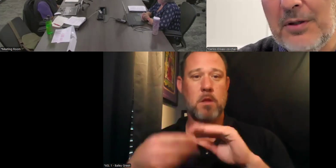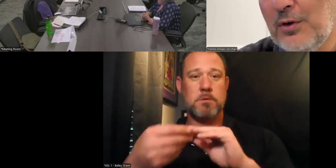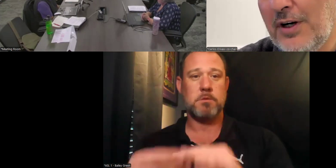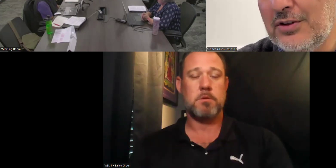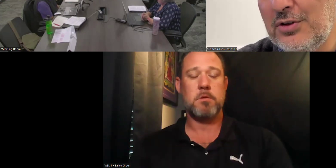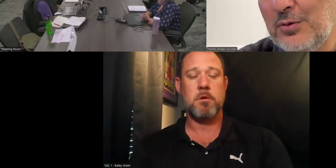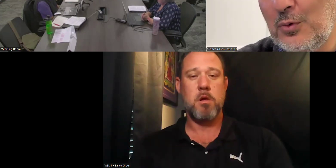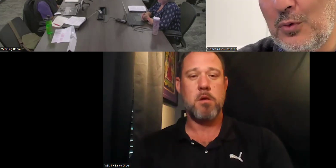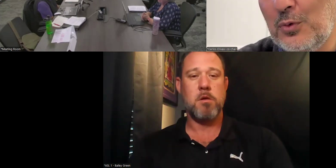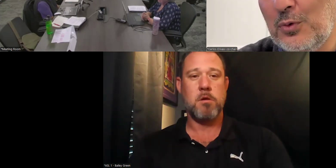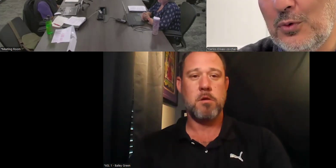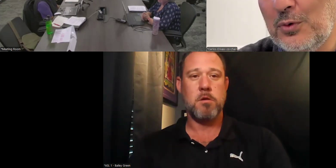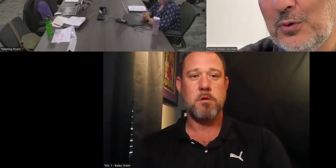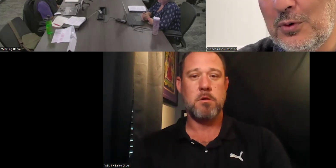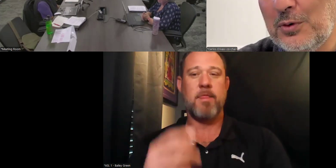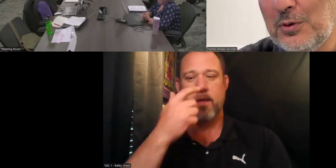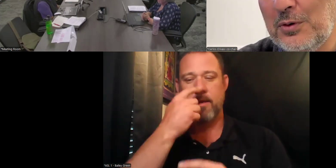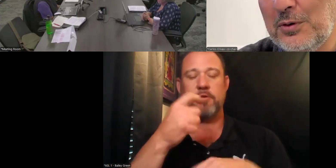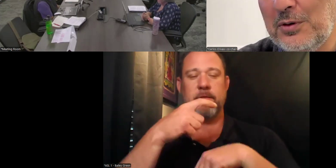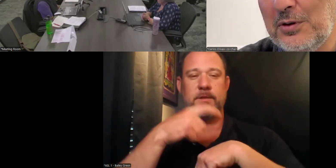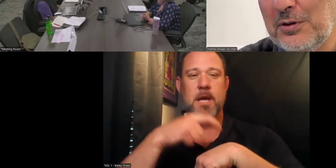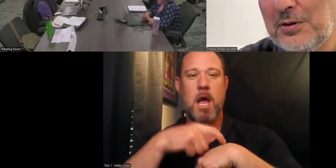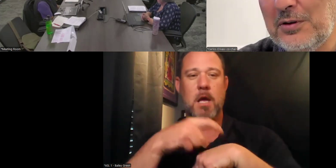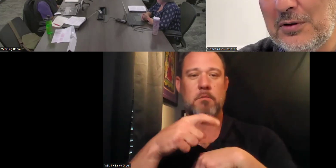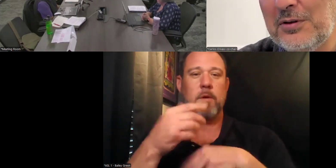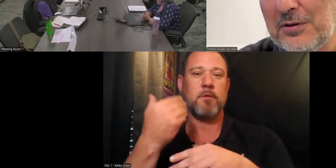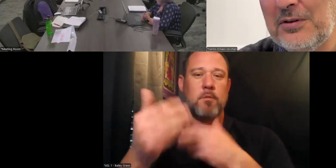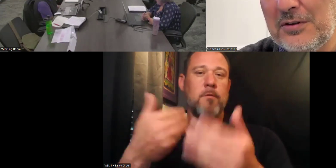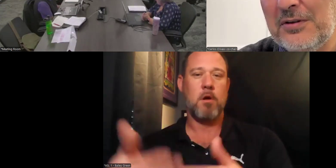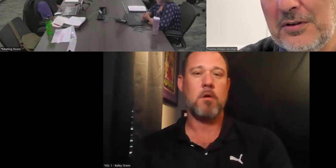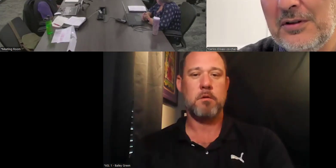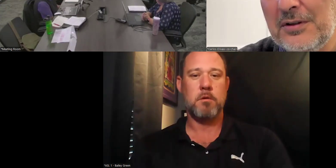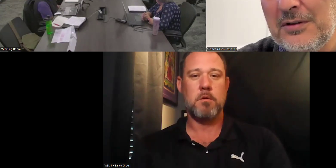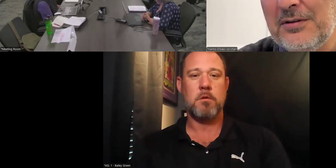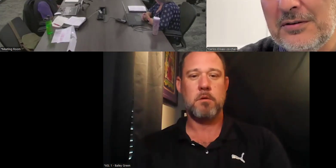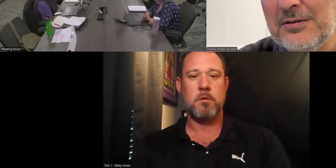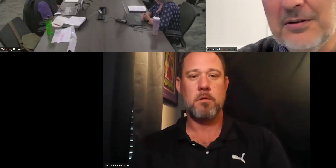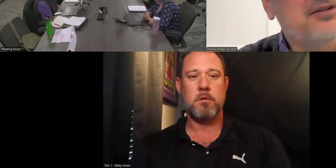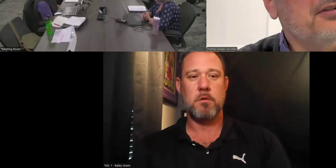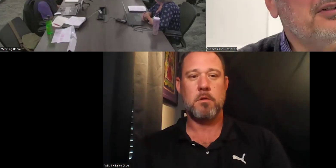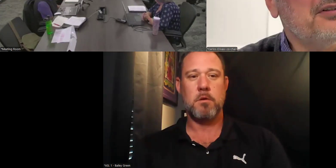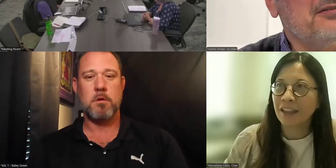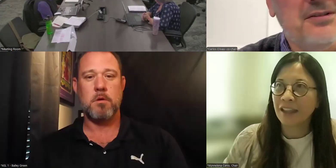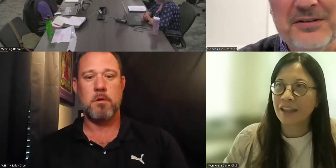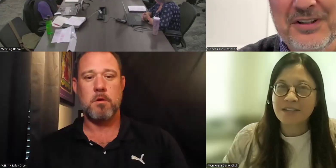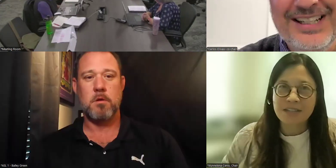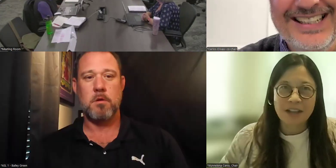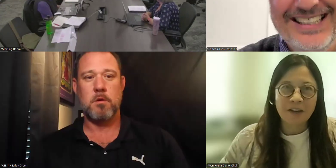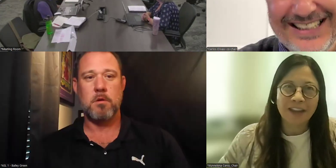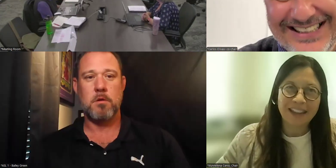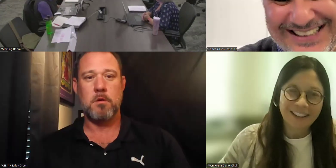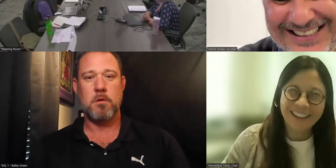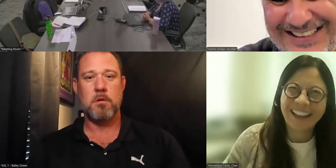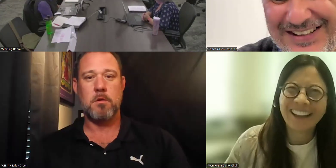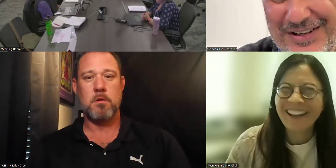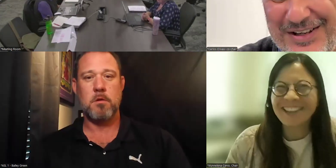I think in the interest of time, we'll have to move on, right, Brian? That's correct. Thank you, Dr.